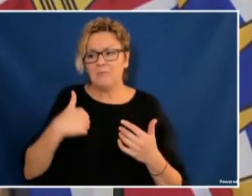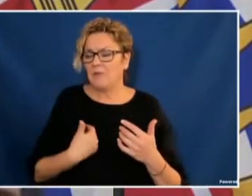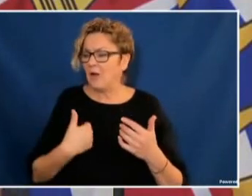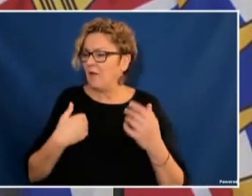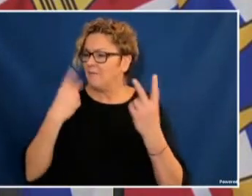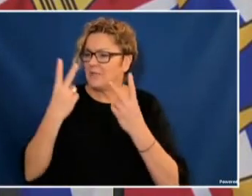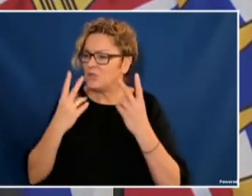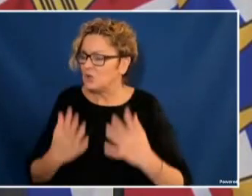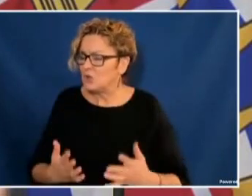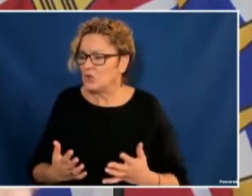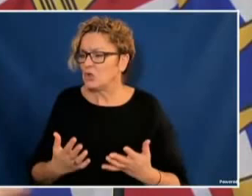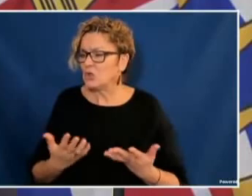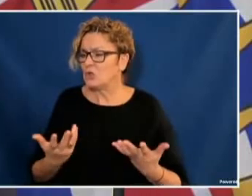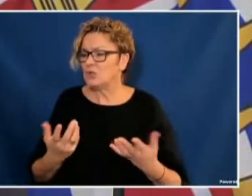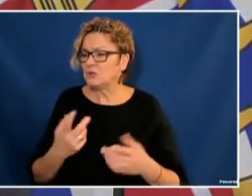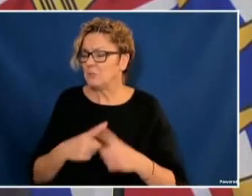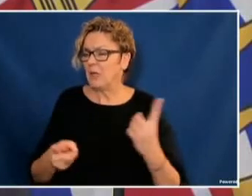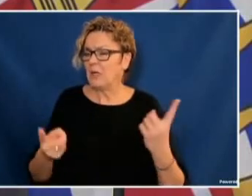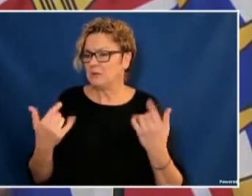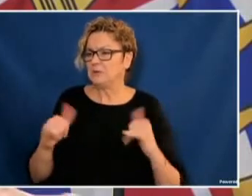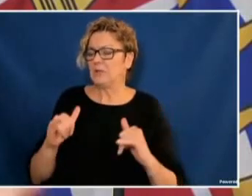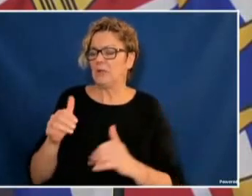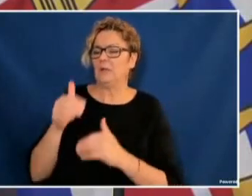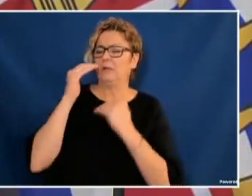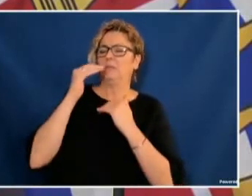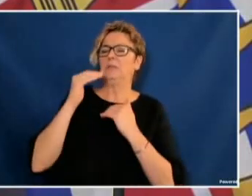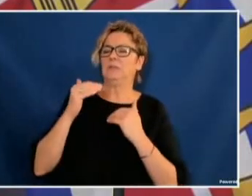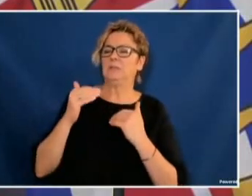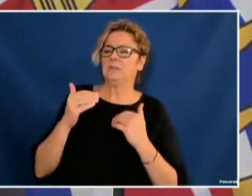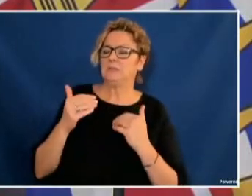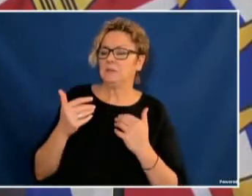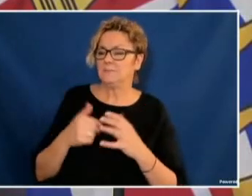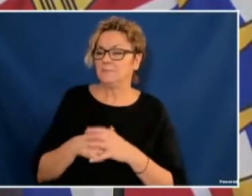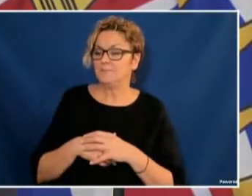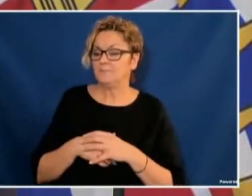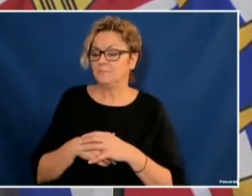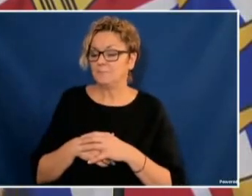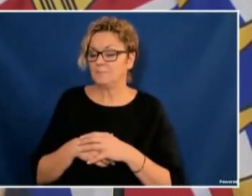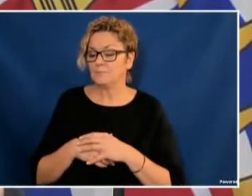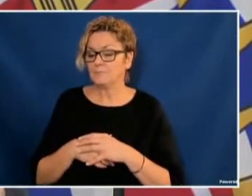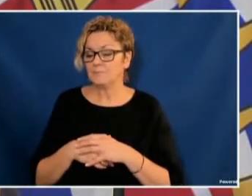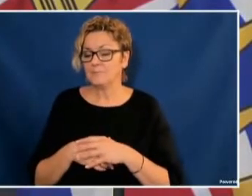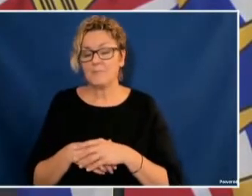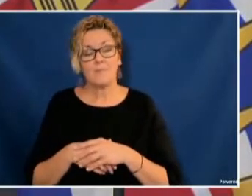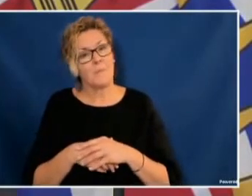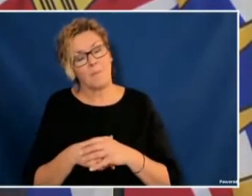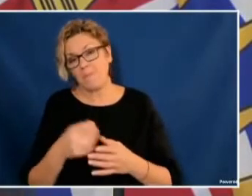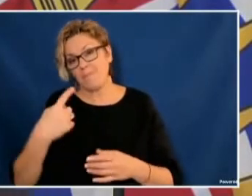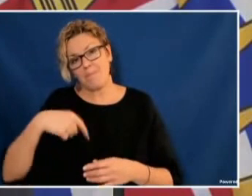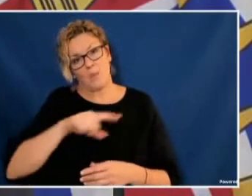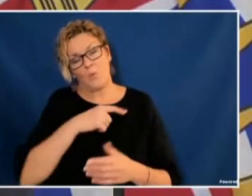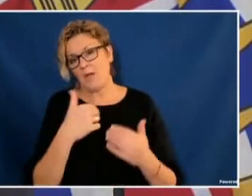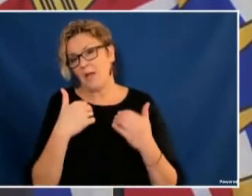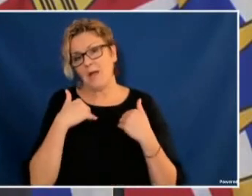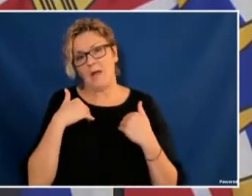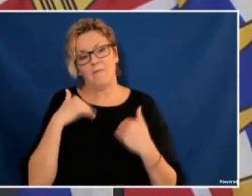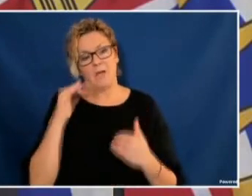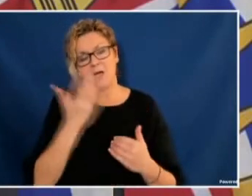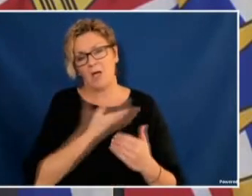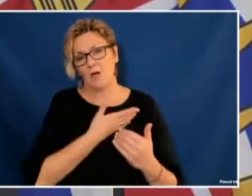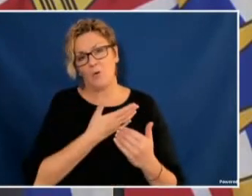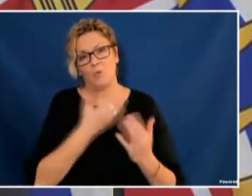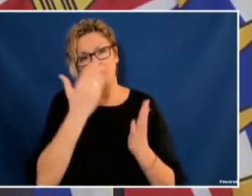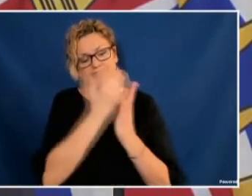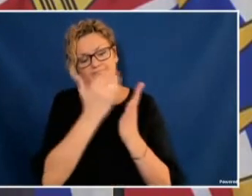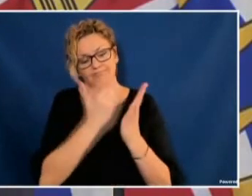all of us to reset, learn from what we have been through in the last few months, to make sure those communication is ongoing